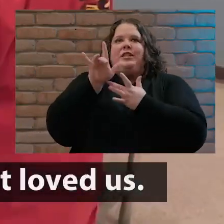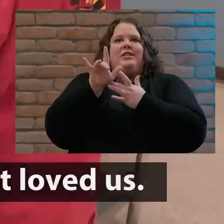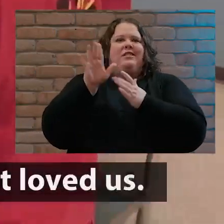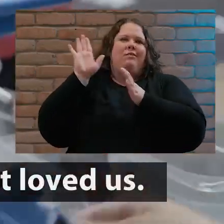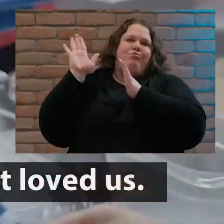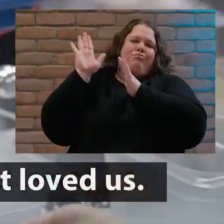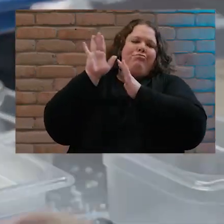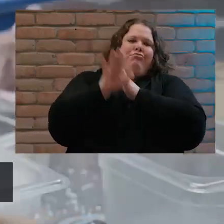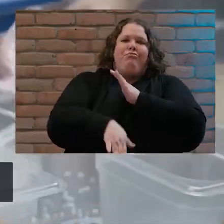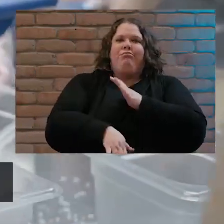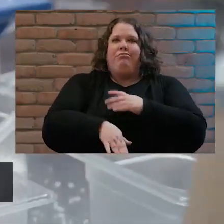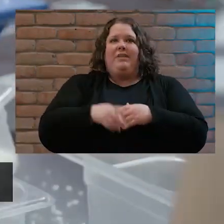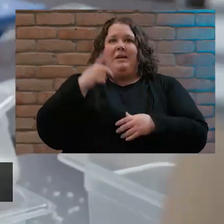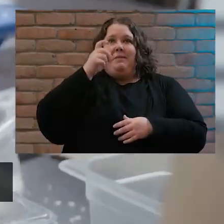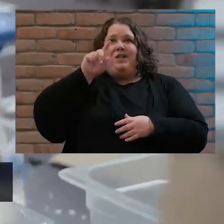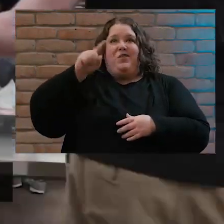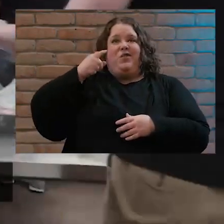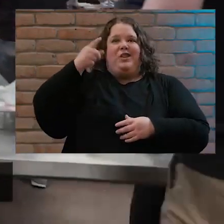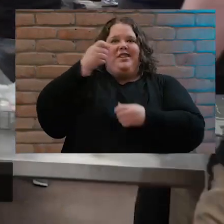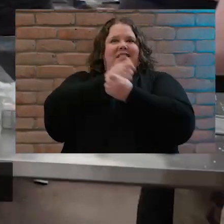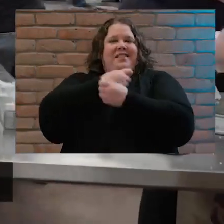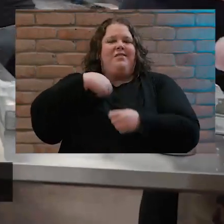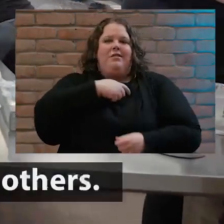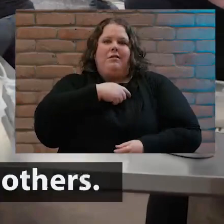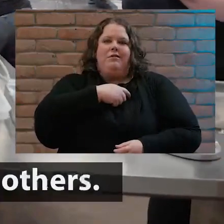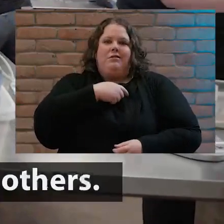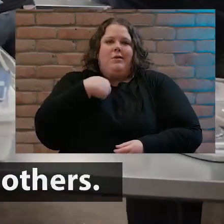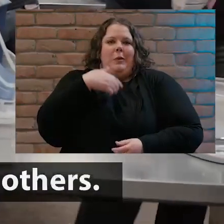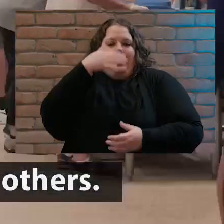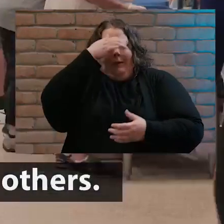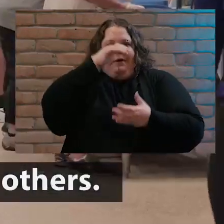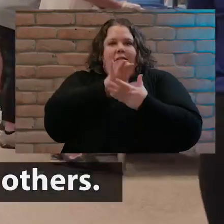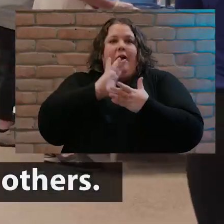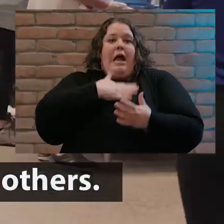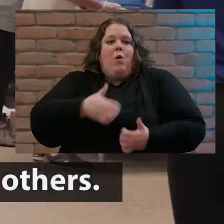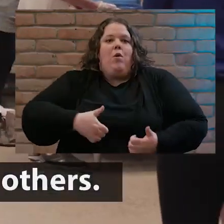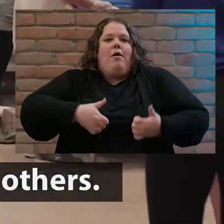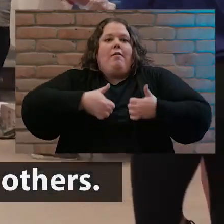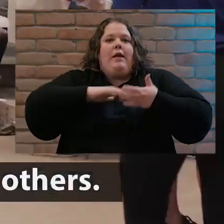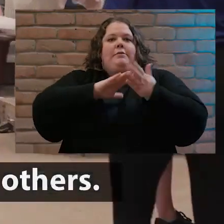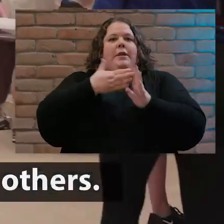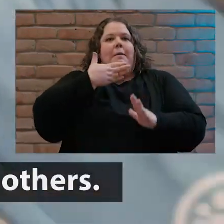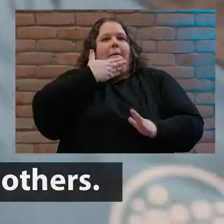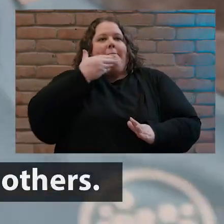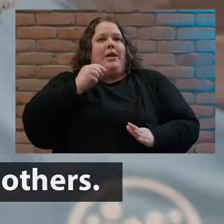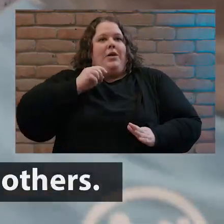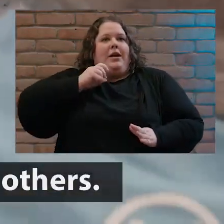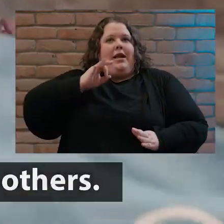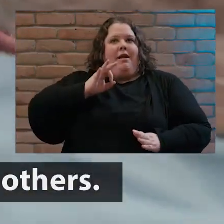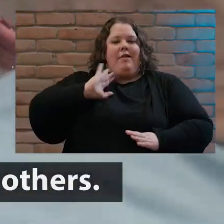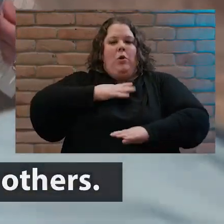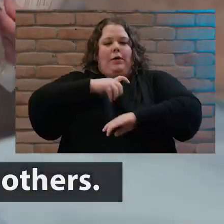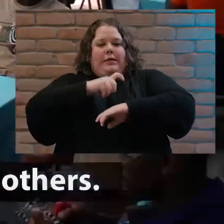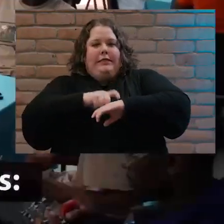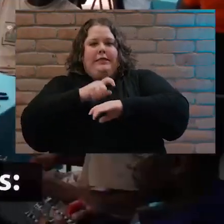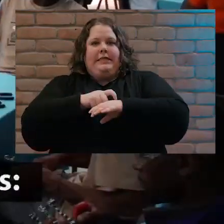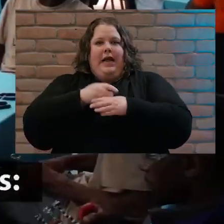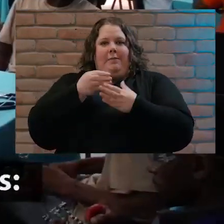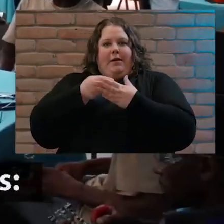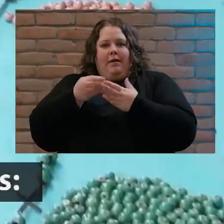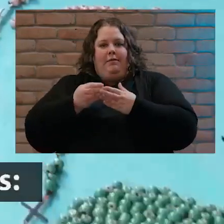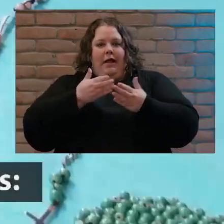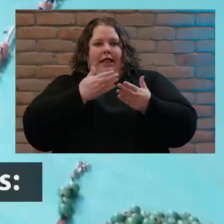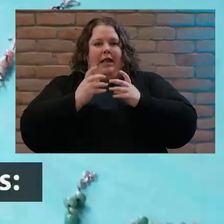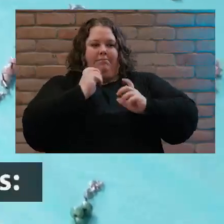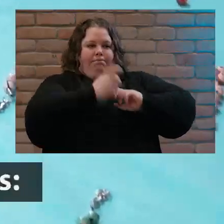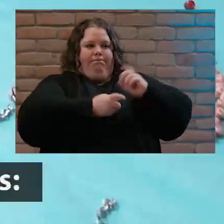us. We believe our lives are made better when we give our time and resources to help others. We believe